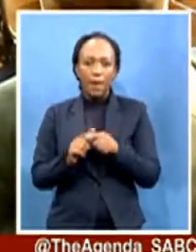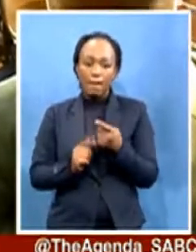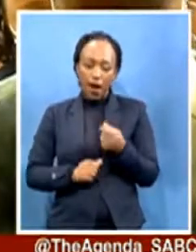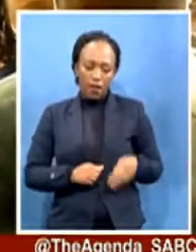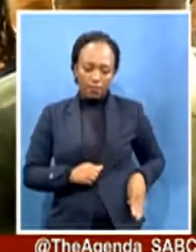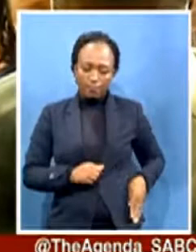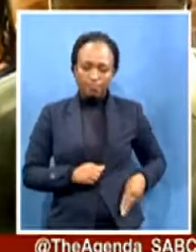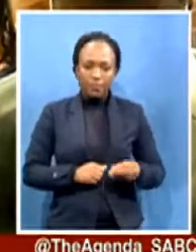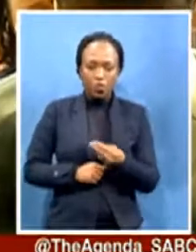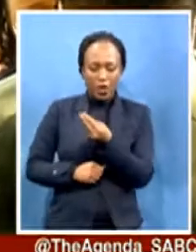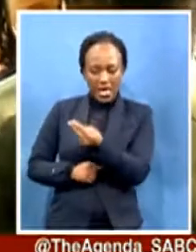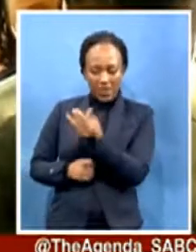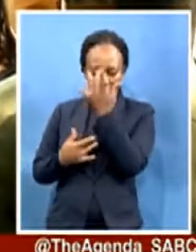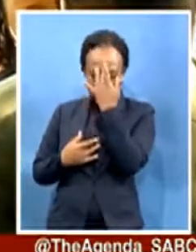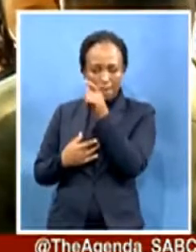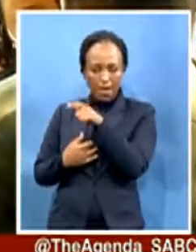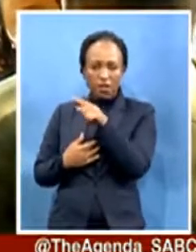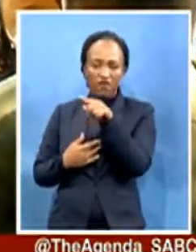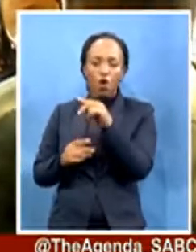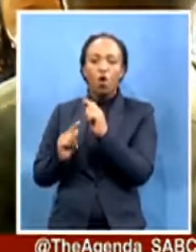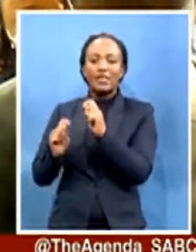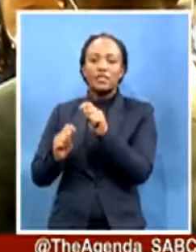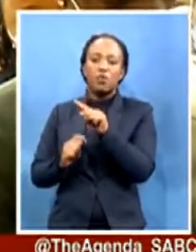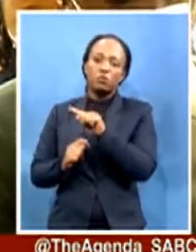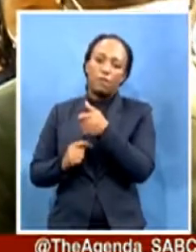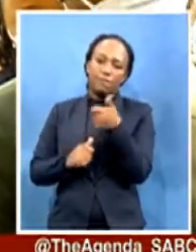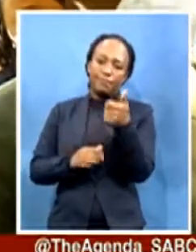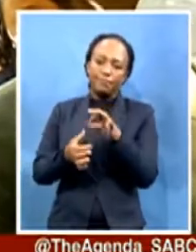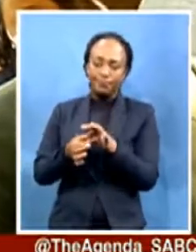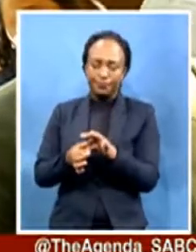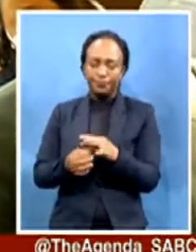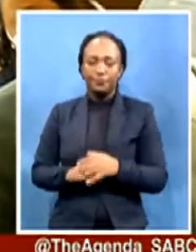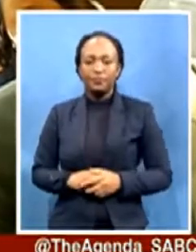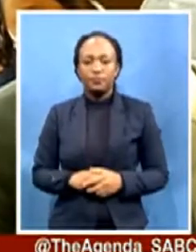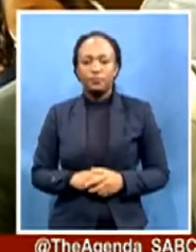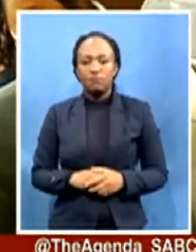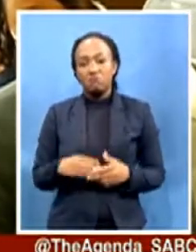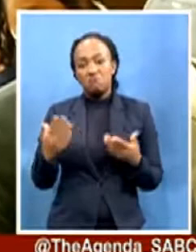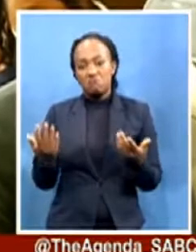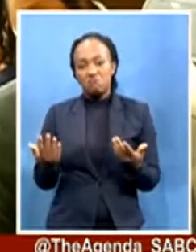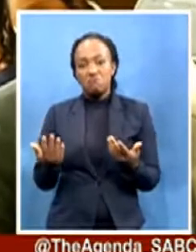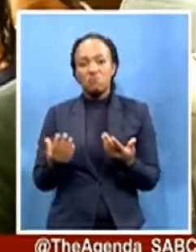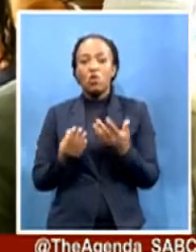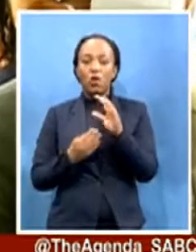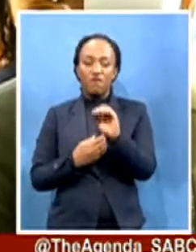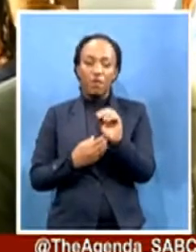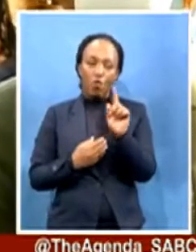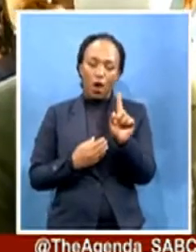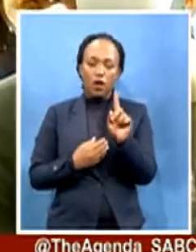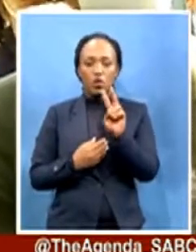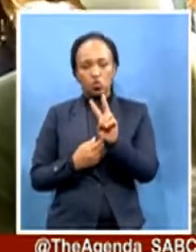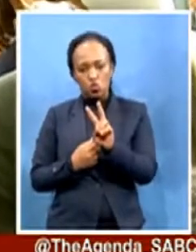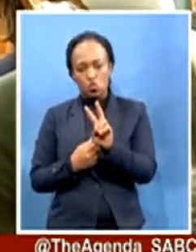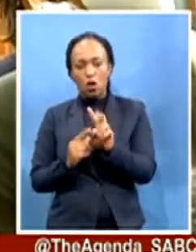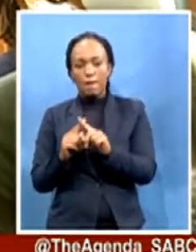is to what extent that while we might have one or two out there, but the majority of them are